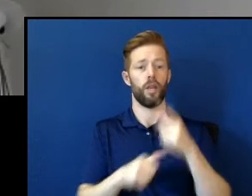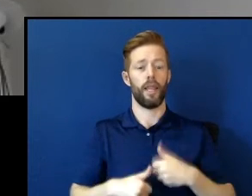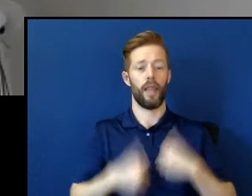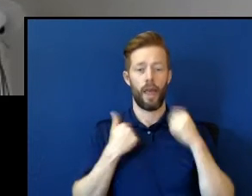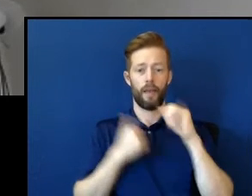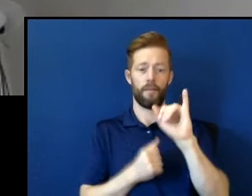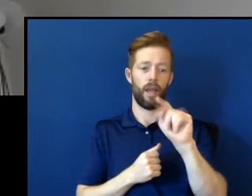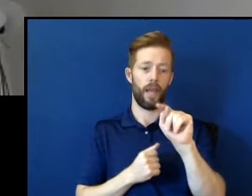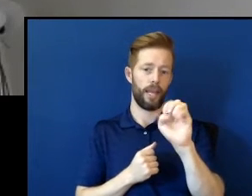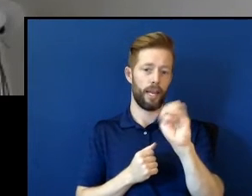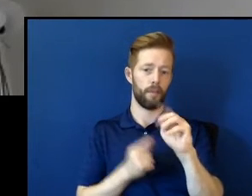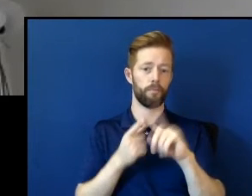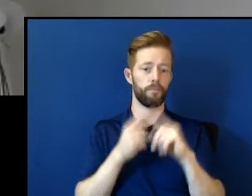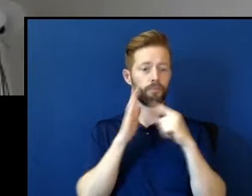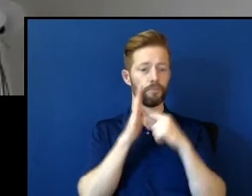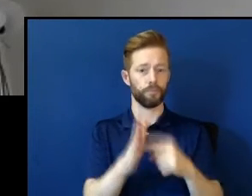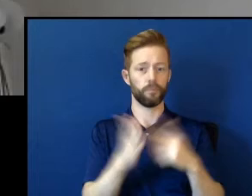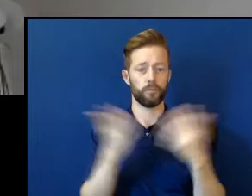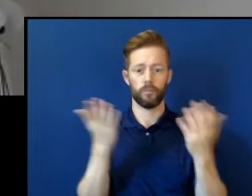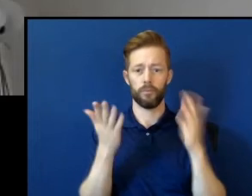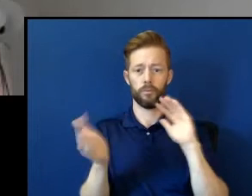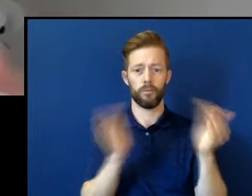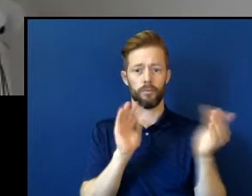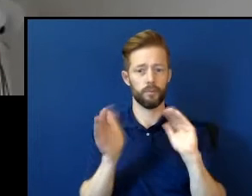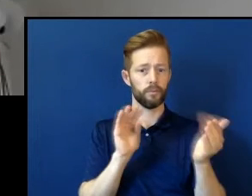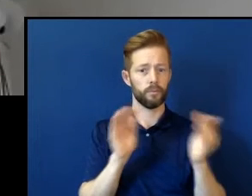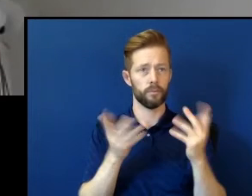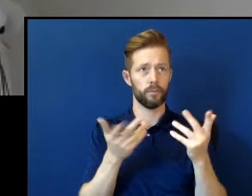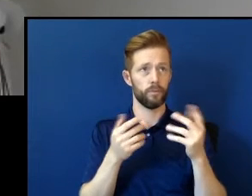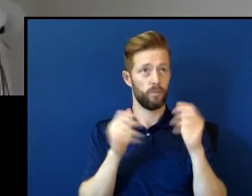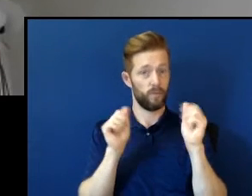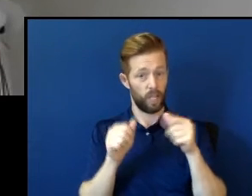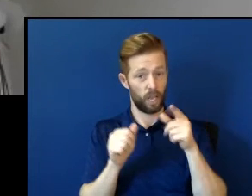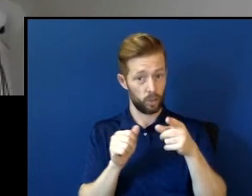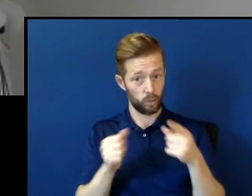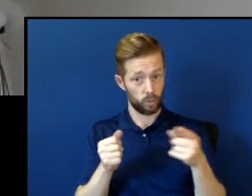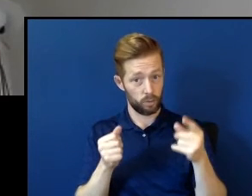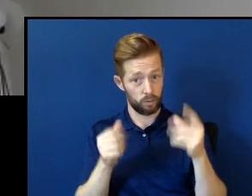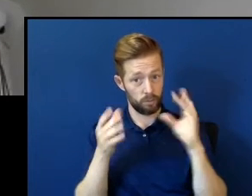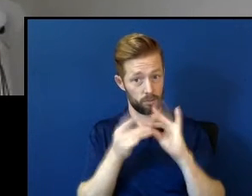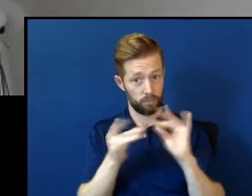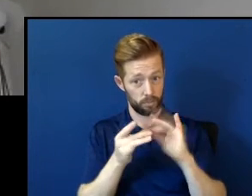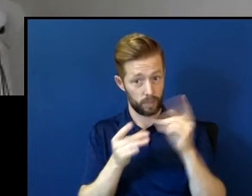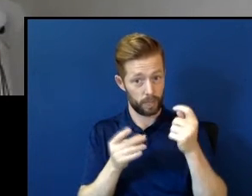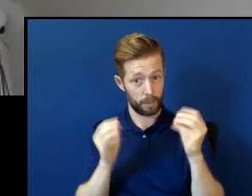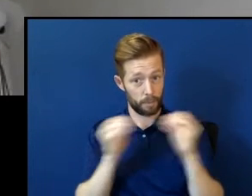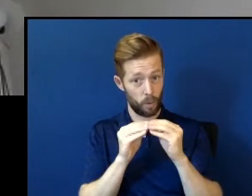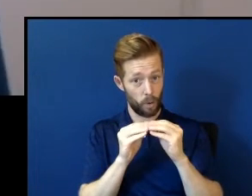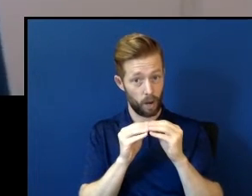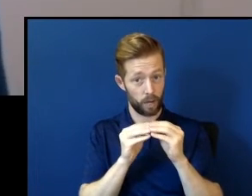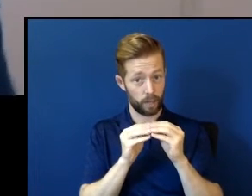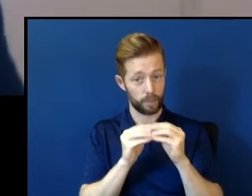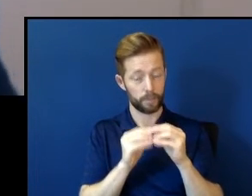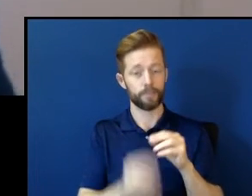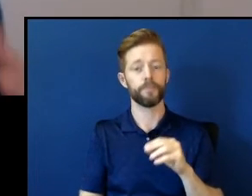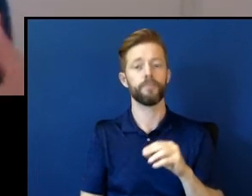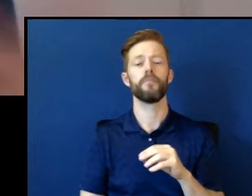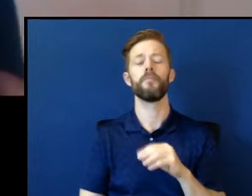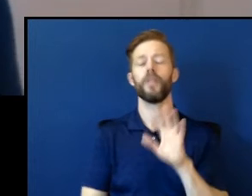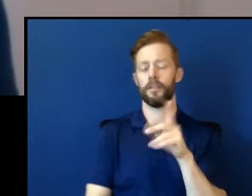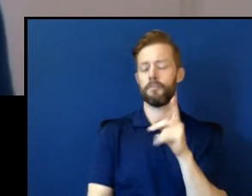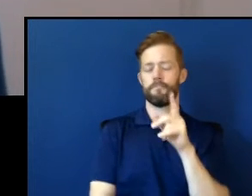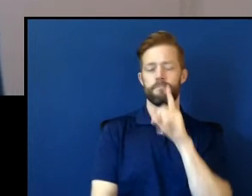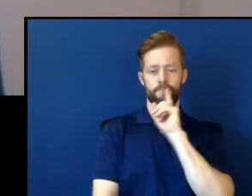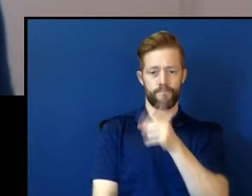a real life item to show what's compare? So can you tell us a little bit more? Sure. So I'm